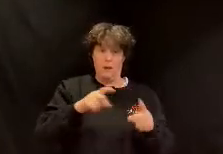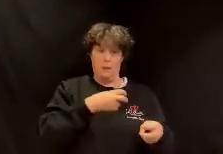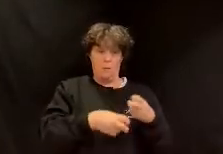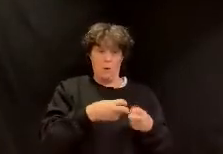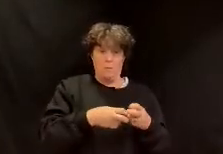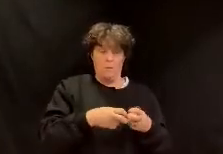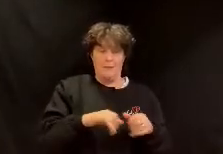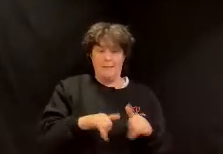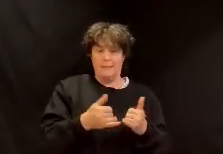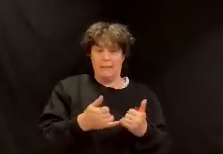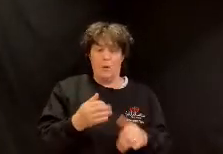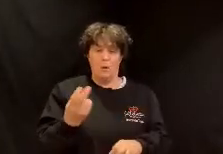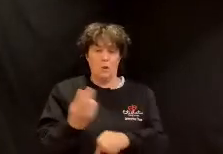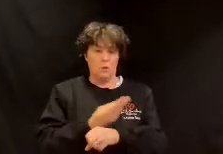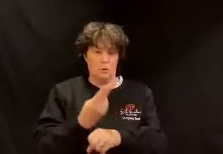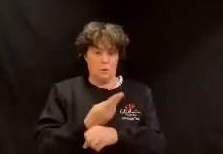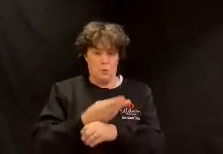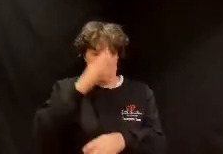our faith.